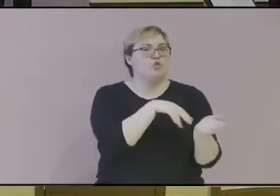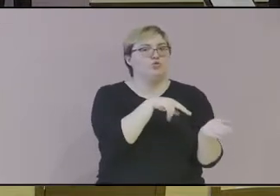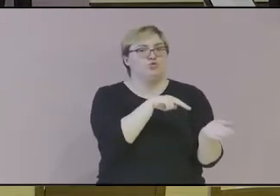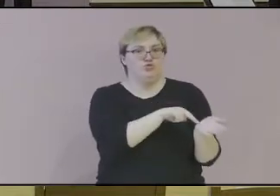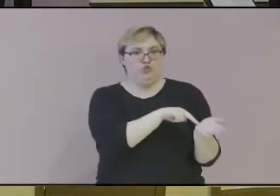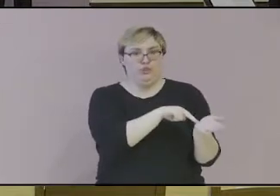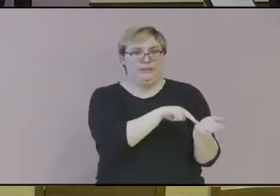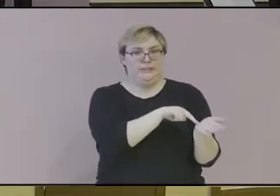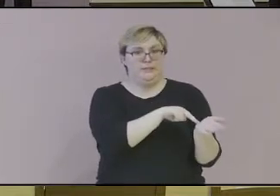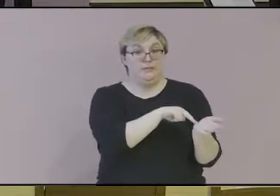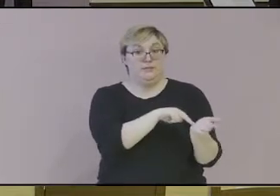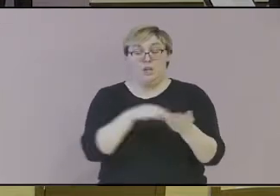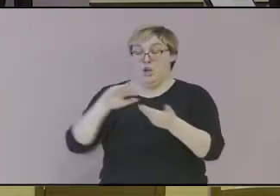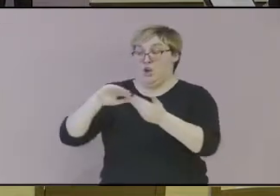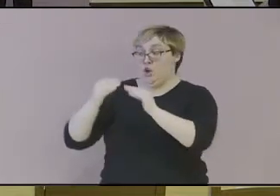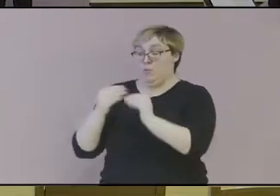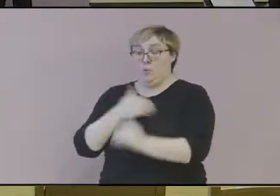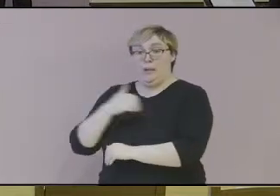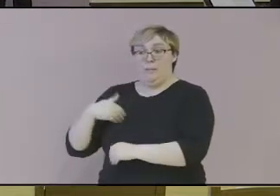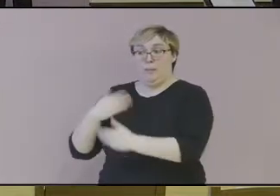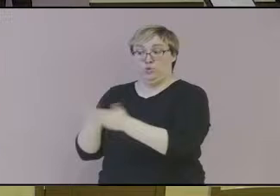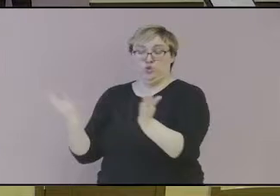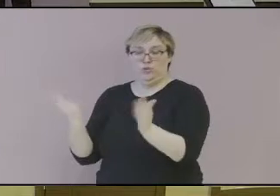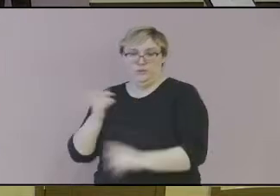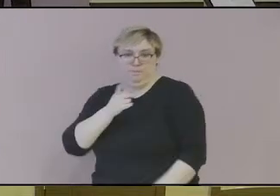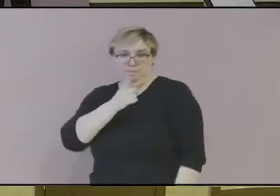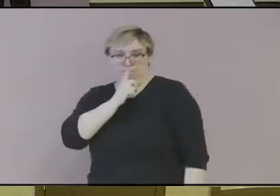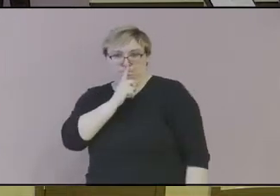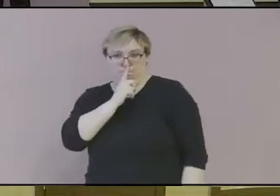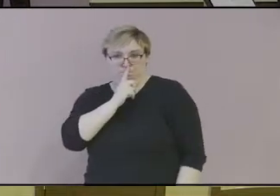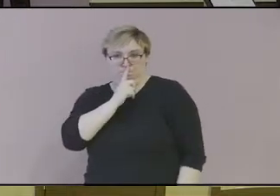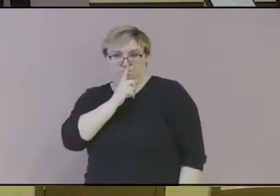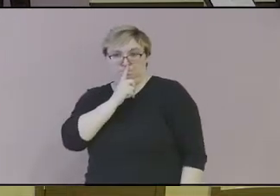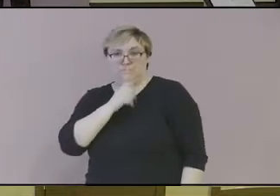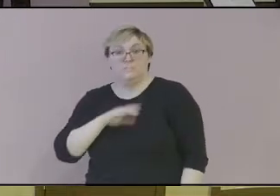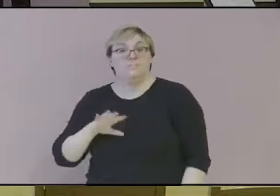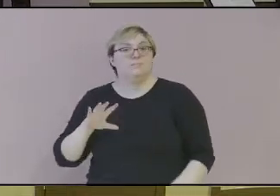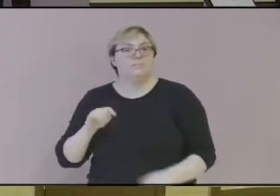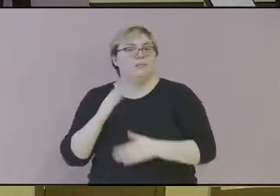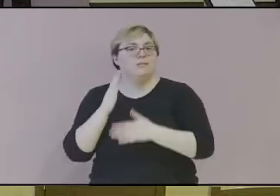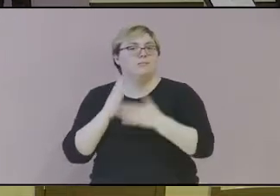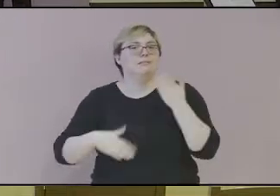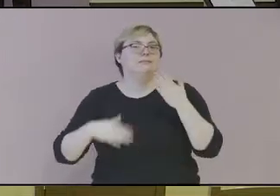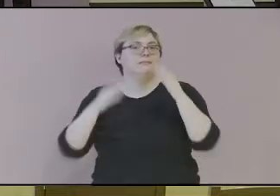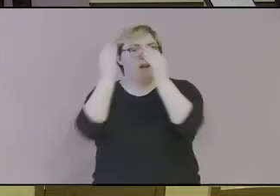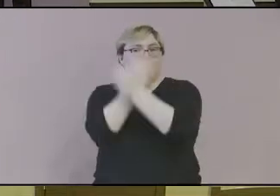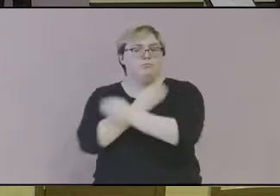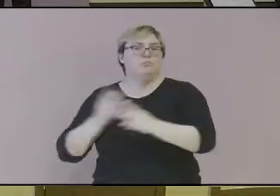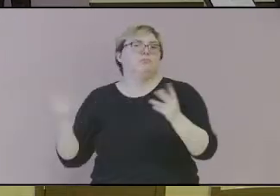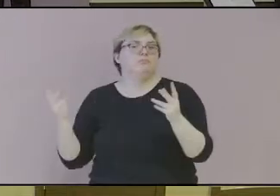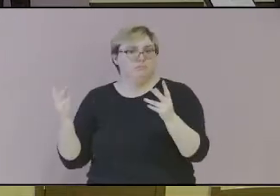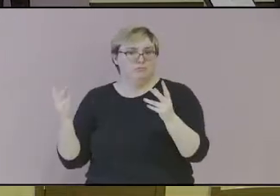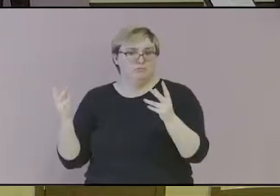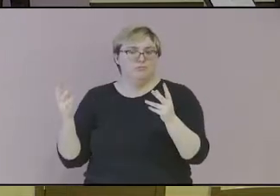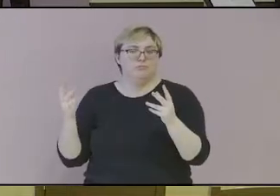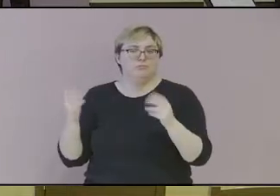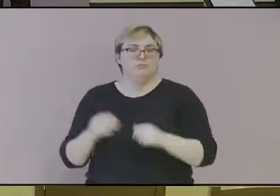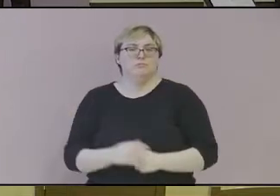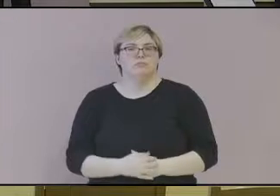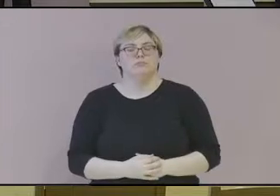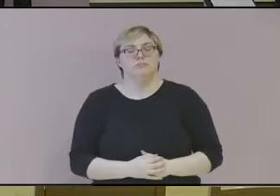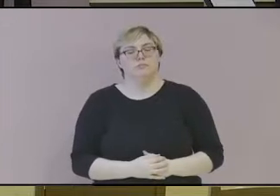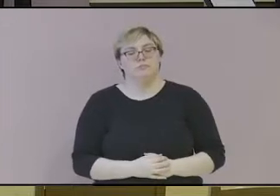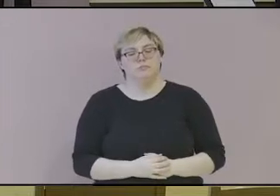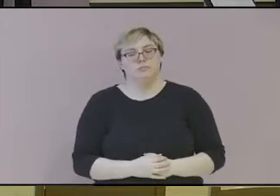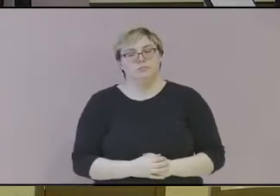their reactions to the publicly posted 2007 draft. Powell attributed this to, quote, fatigue from the